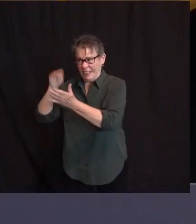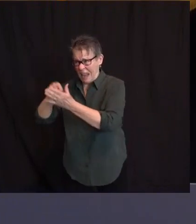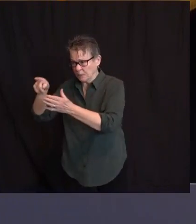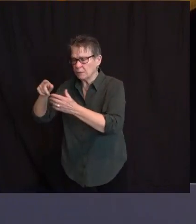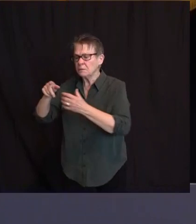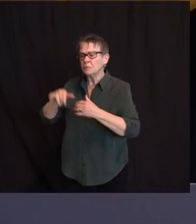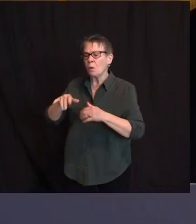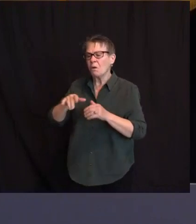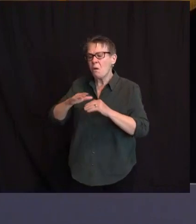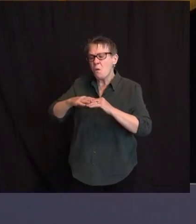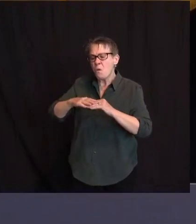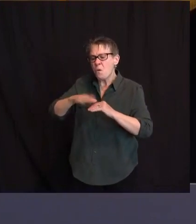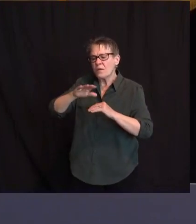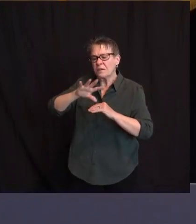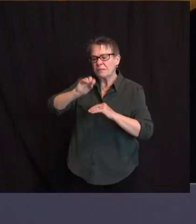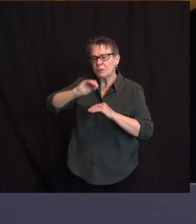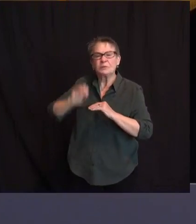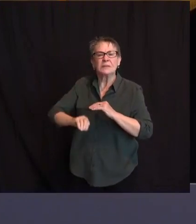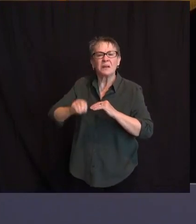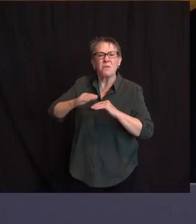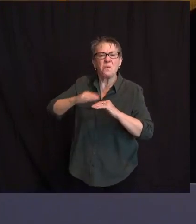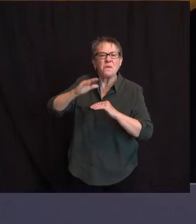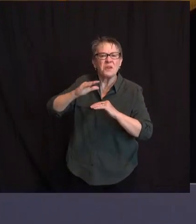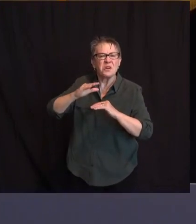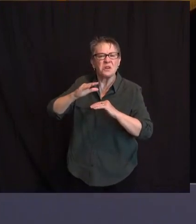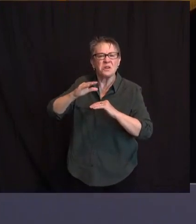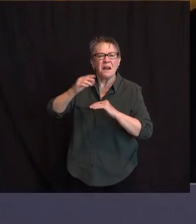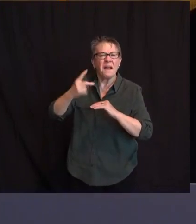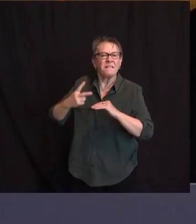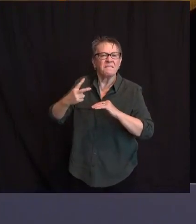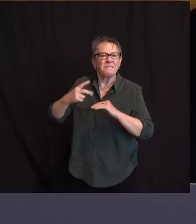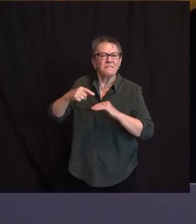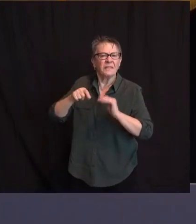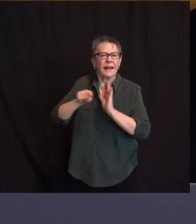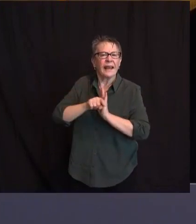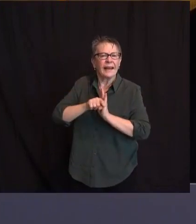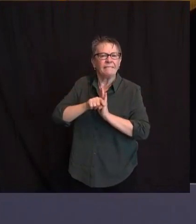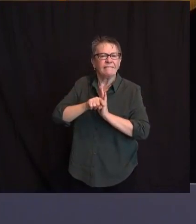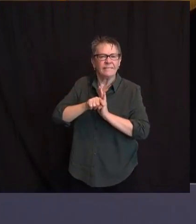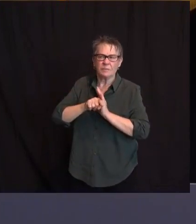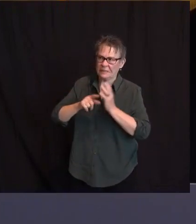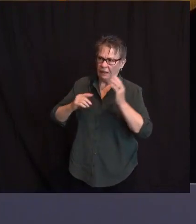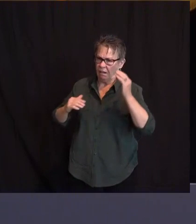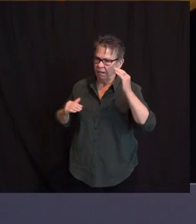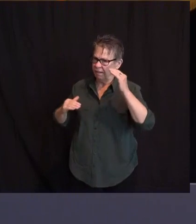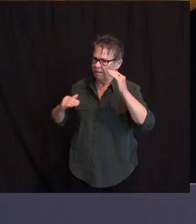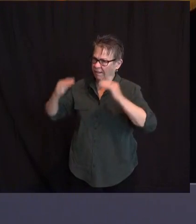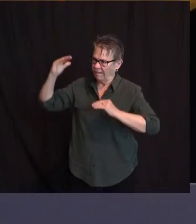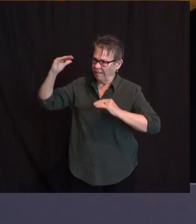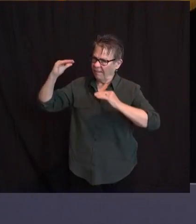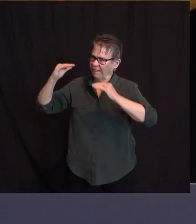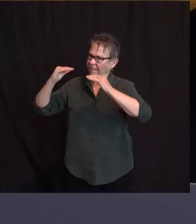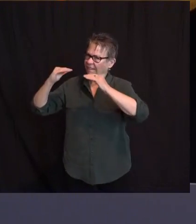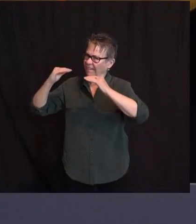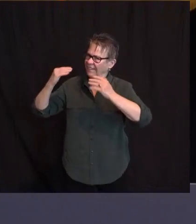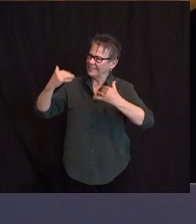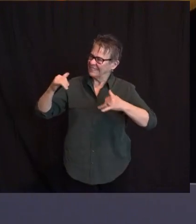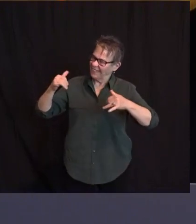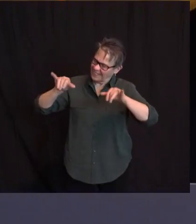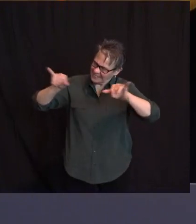distancing. As always, the Department of Health encourages you to stay in touch with each other, call your neighbors, friends,